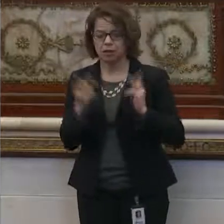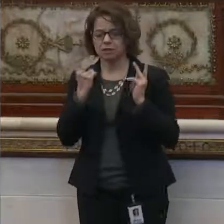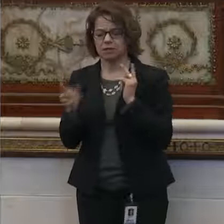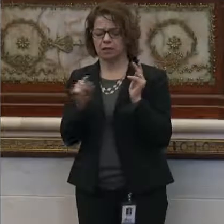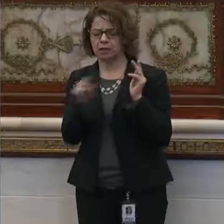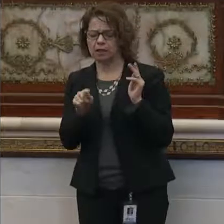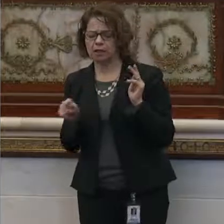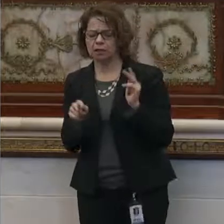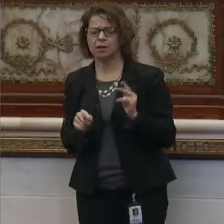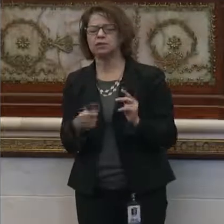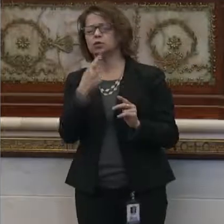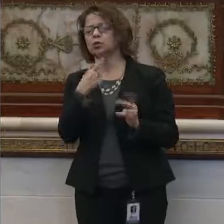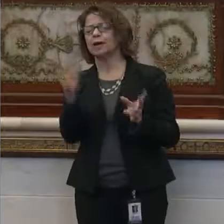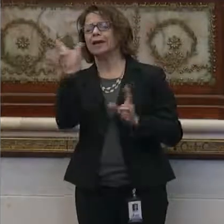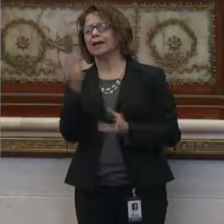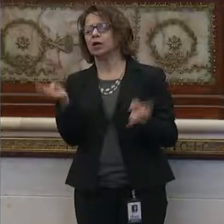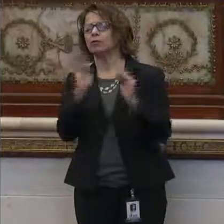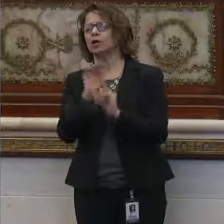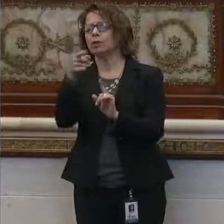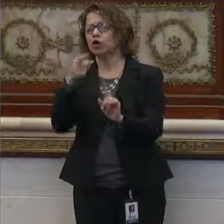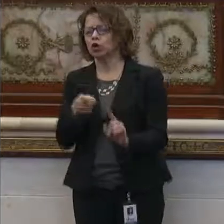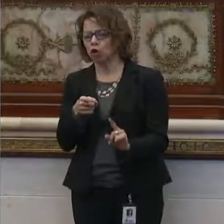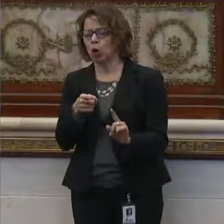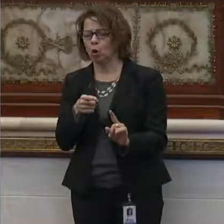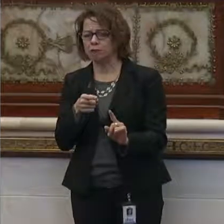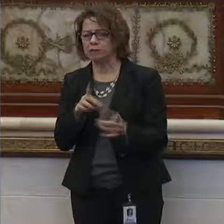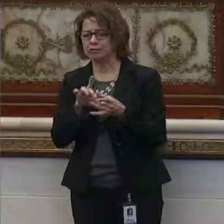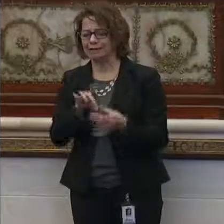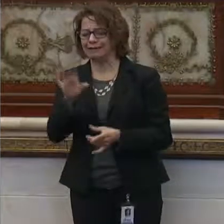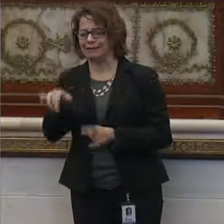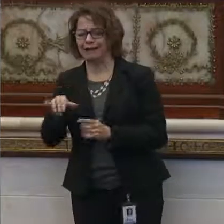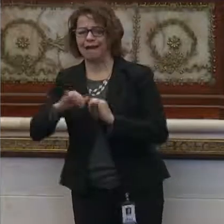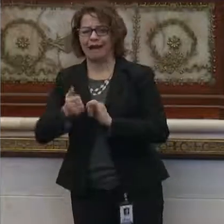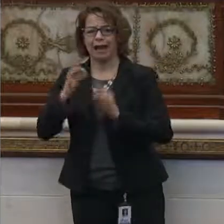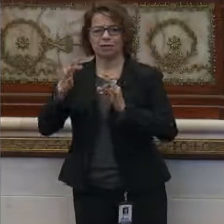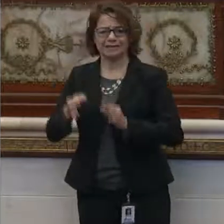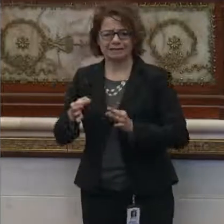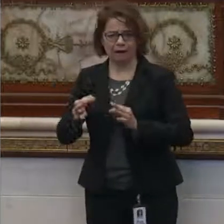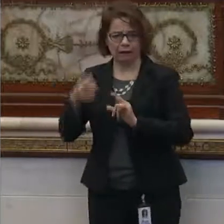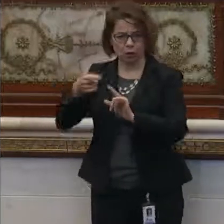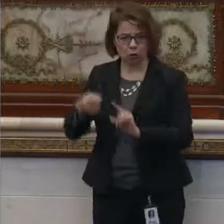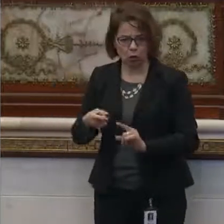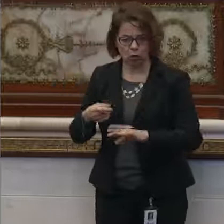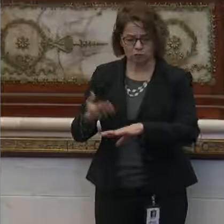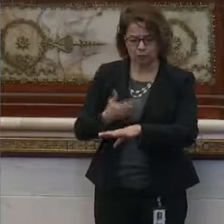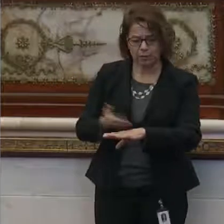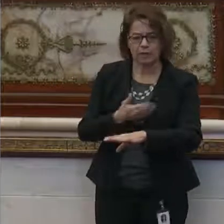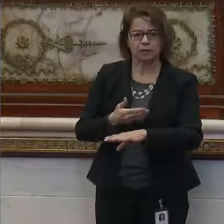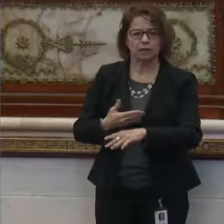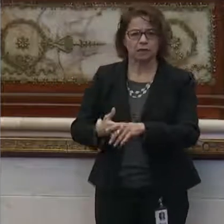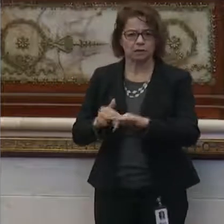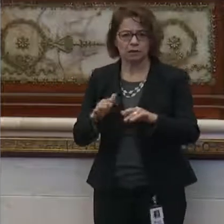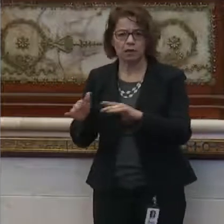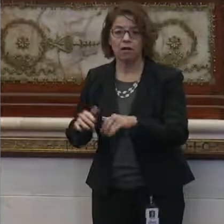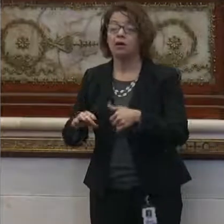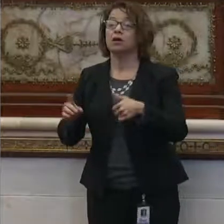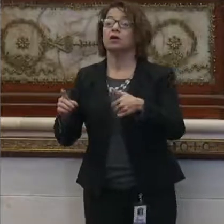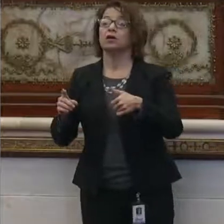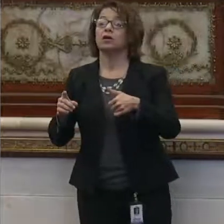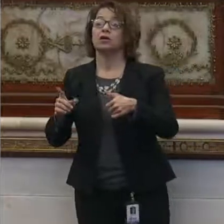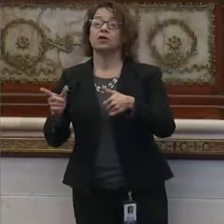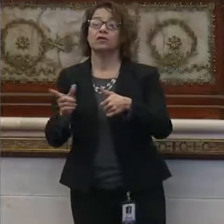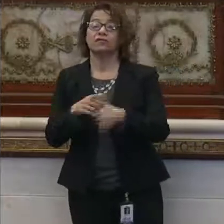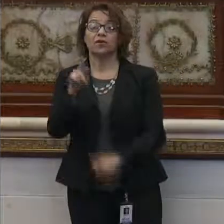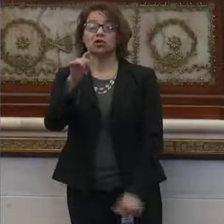hear you talk more about those goals and how they were decided or agreed upon. Well, First Tee will make